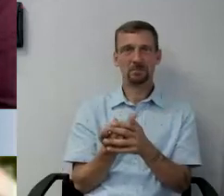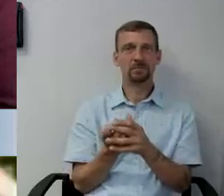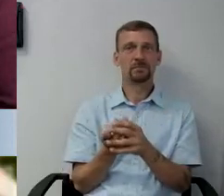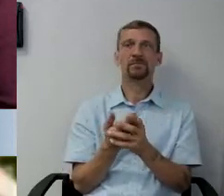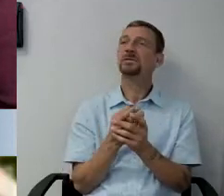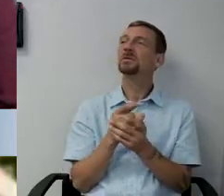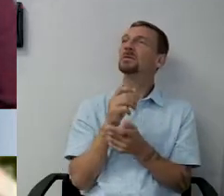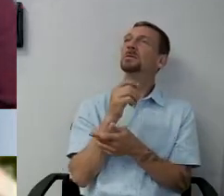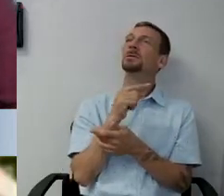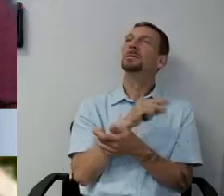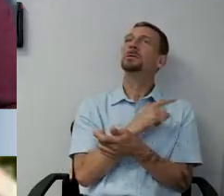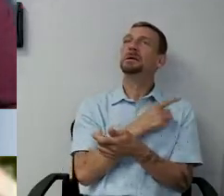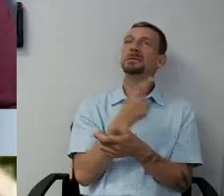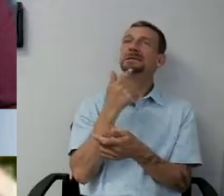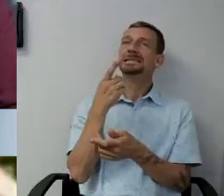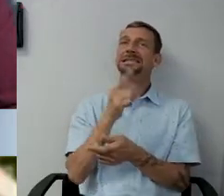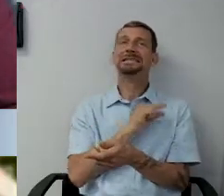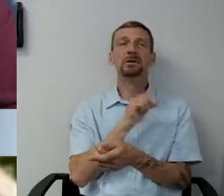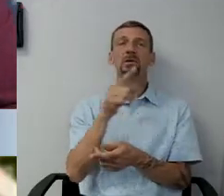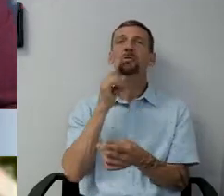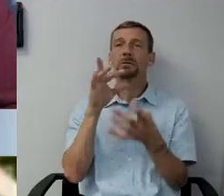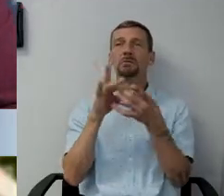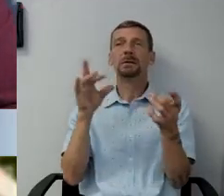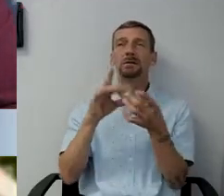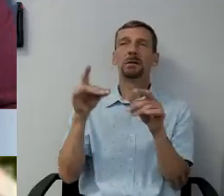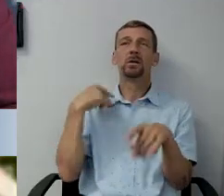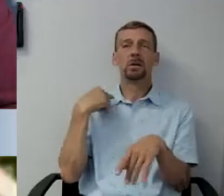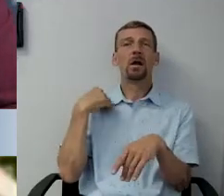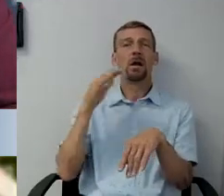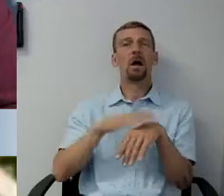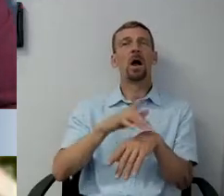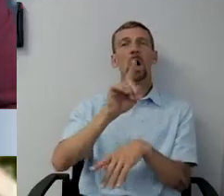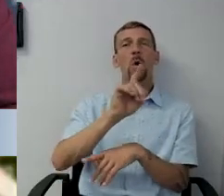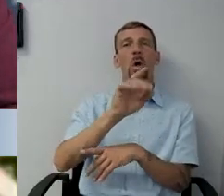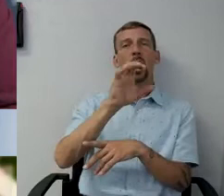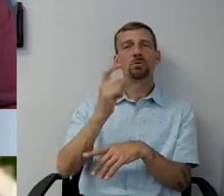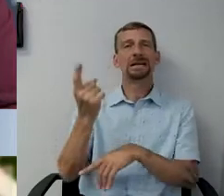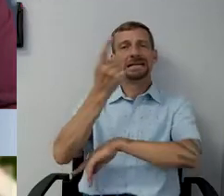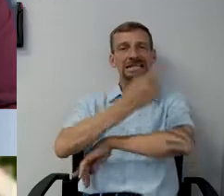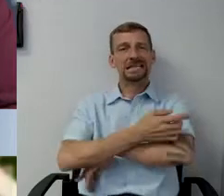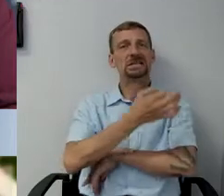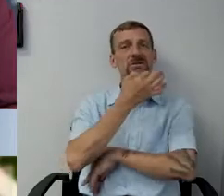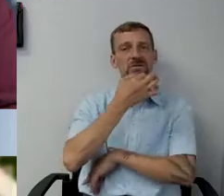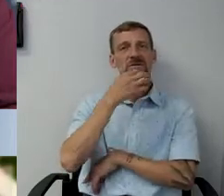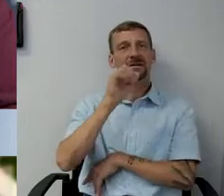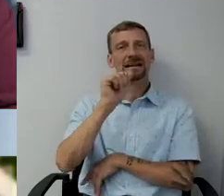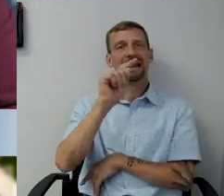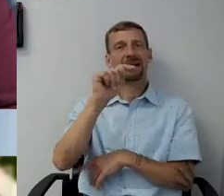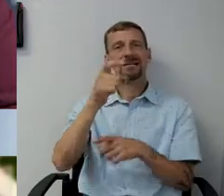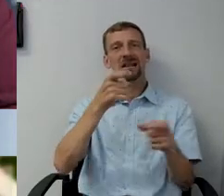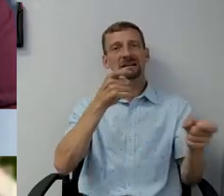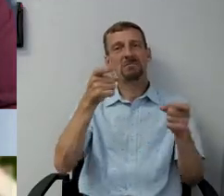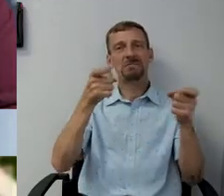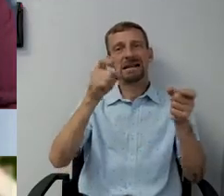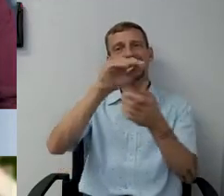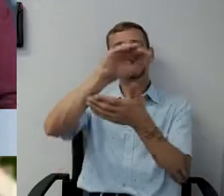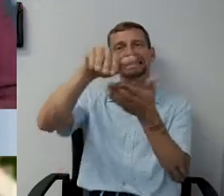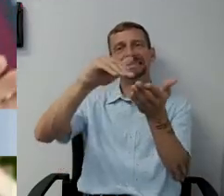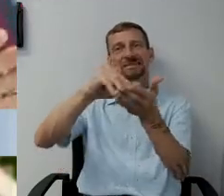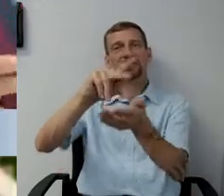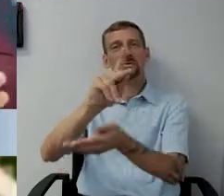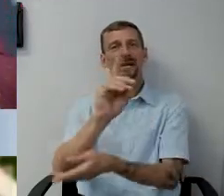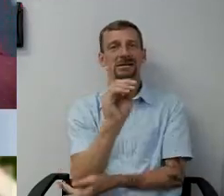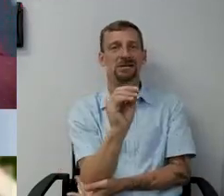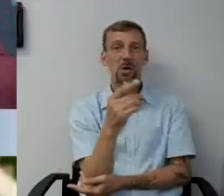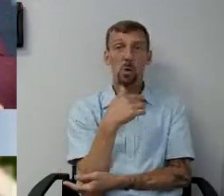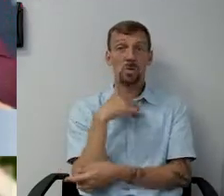So you mentioned we're coming up on our 100th day at the command center. Right. So are we planning to keep